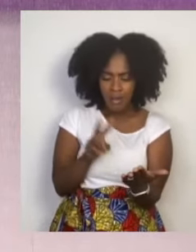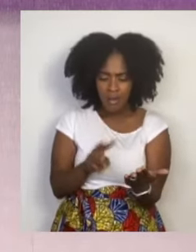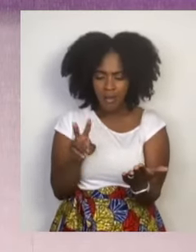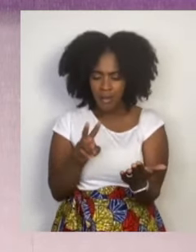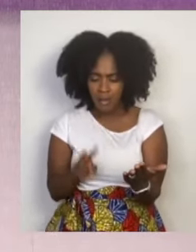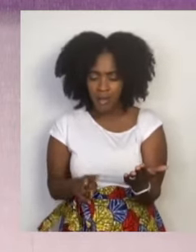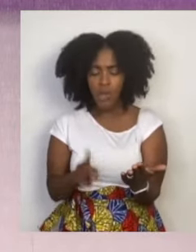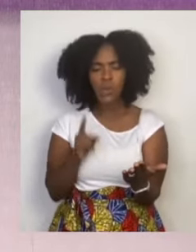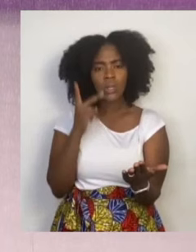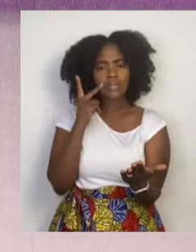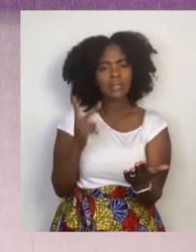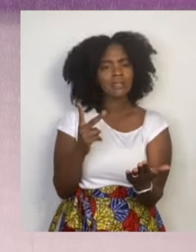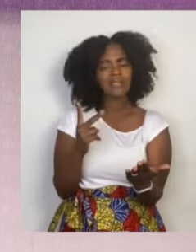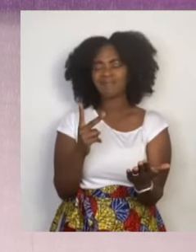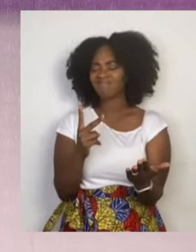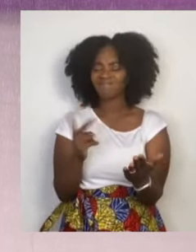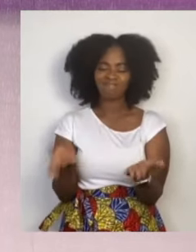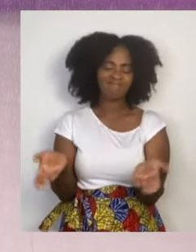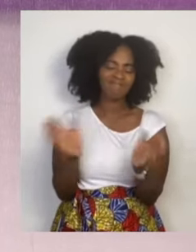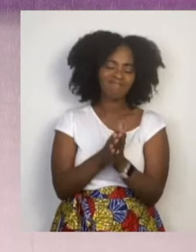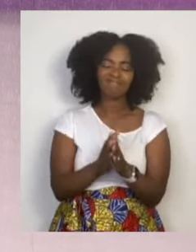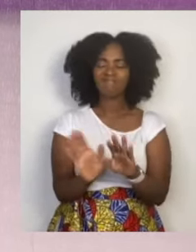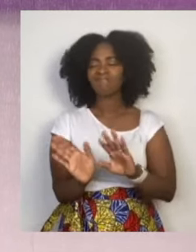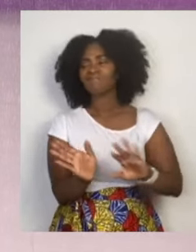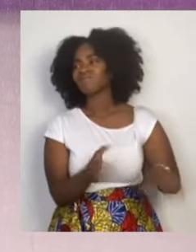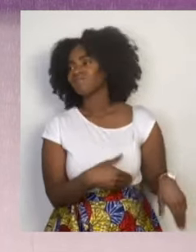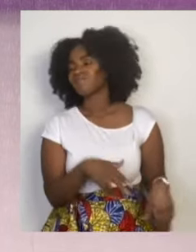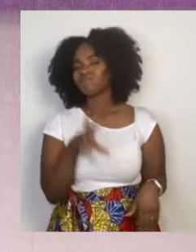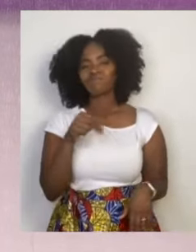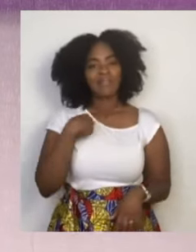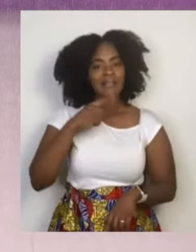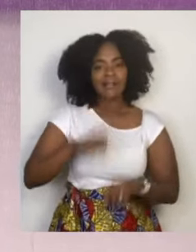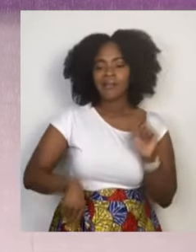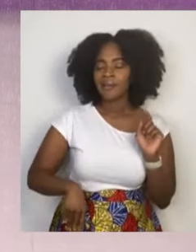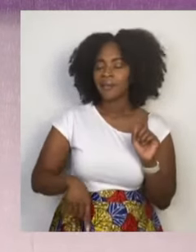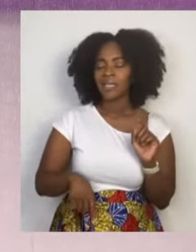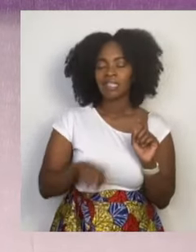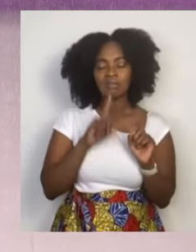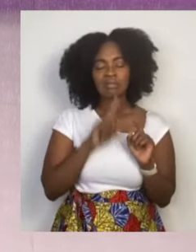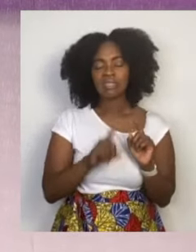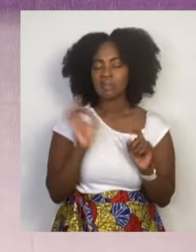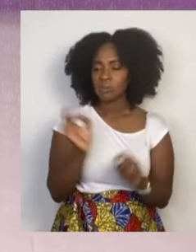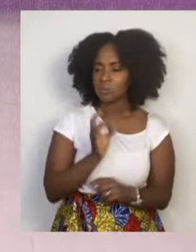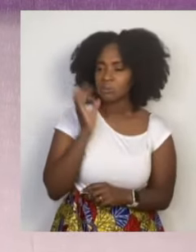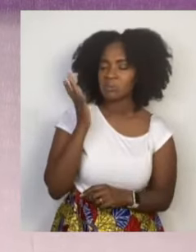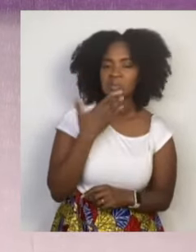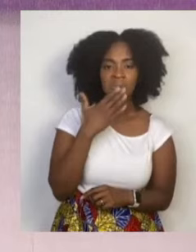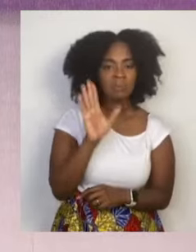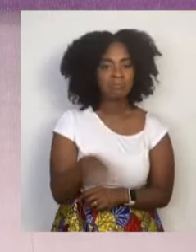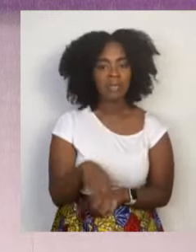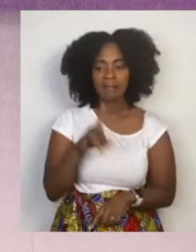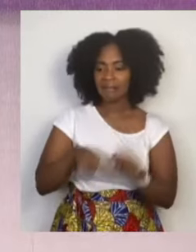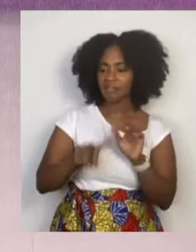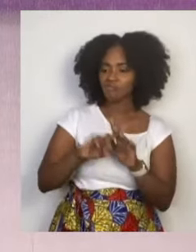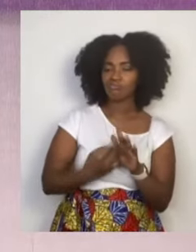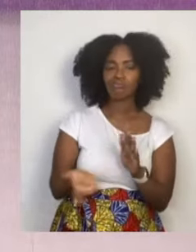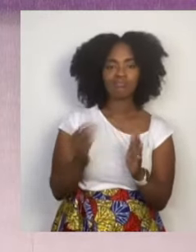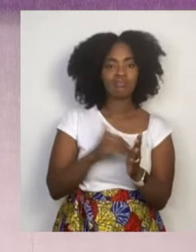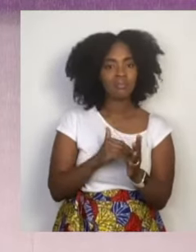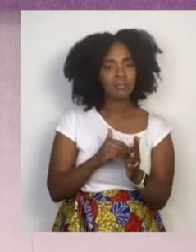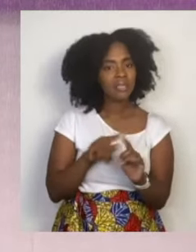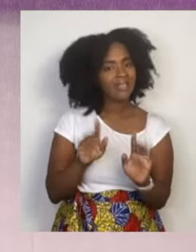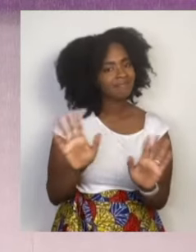if God can start again, you can start again. And so we